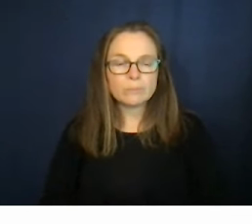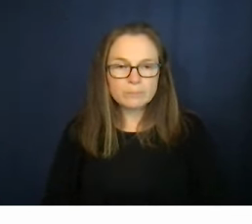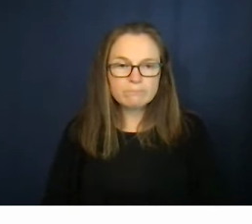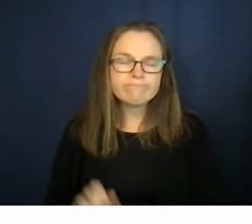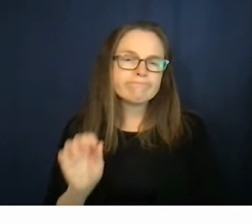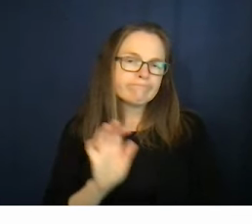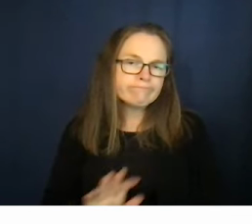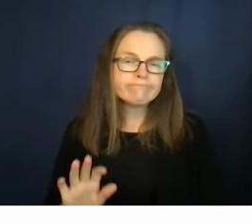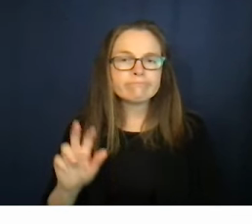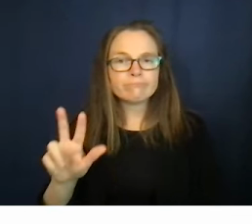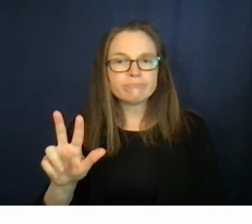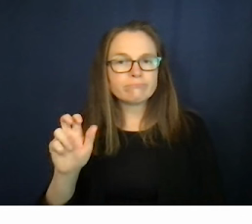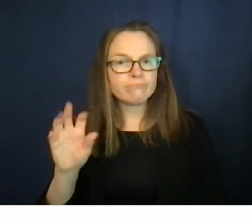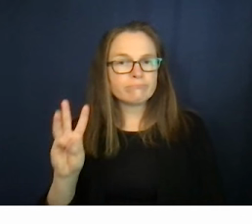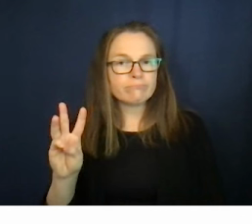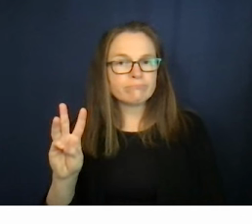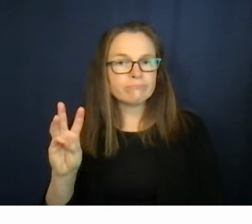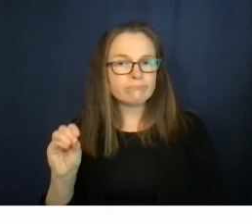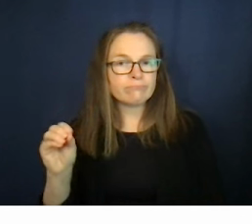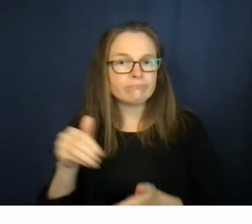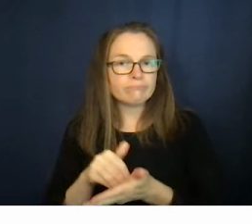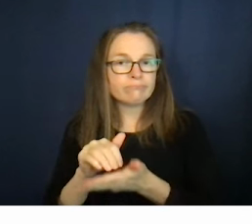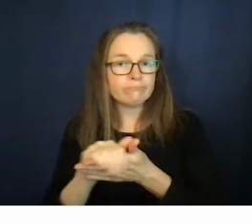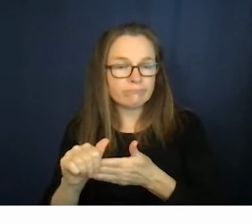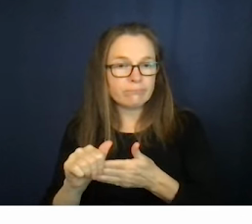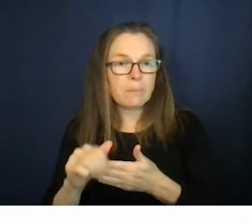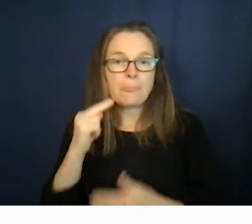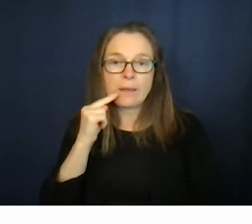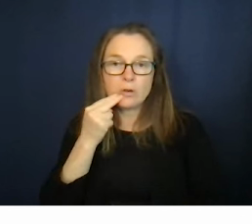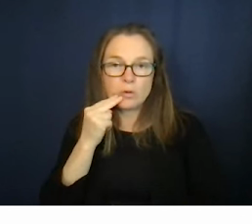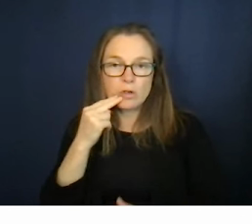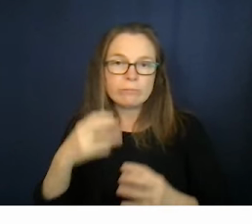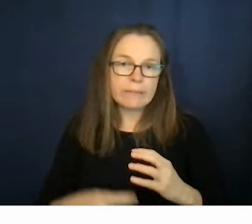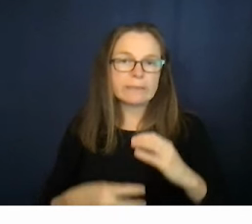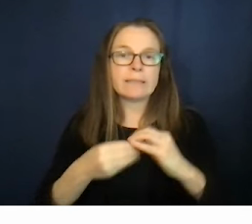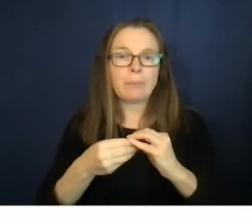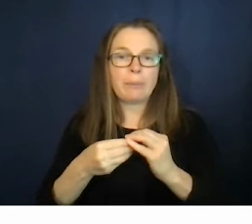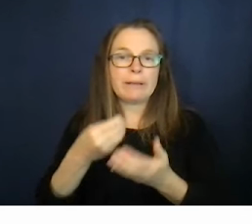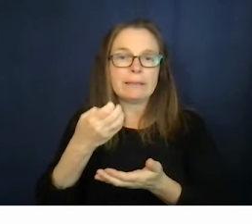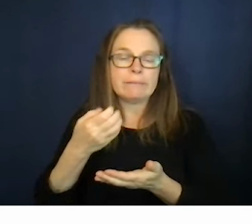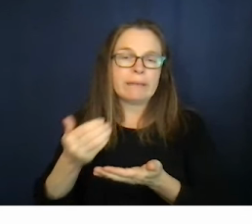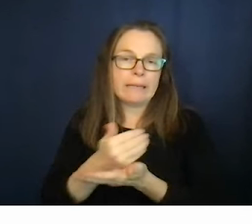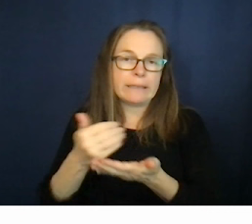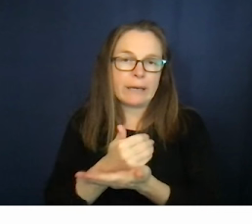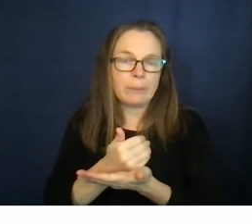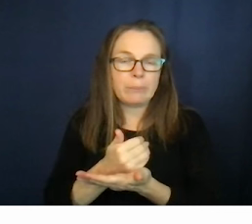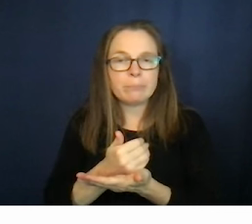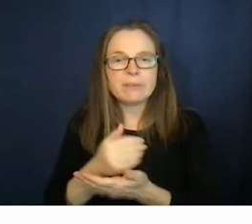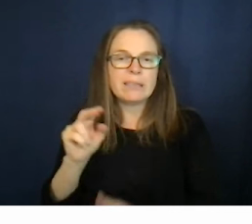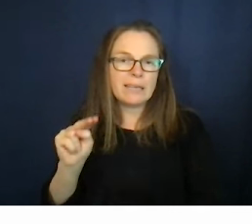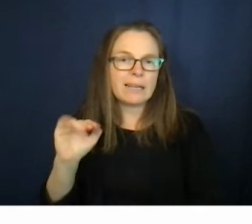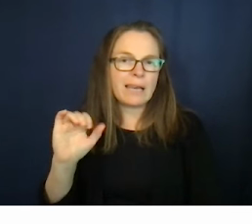is approximately $360,000 in Nutrition Supplemental Income Program, or